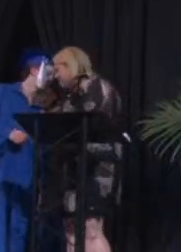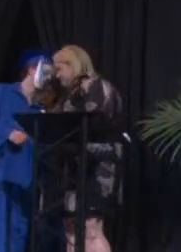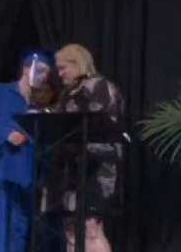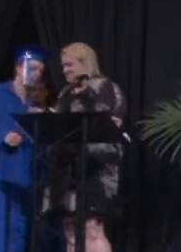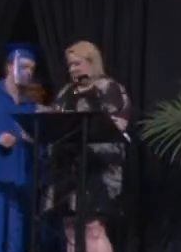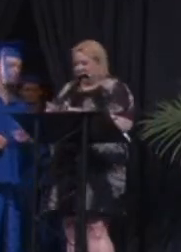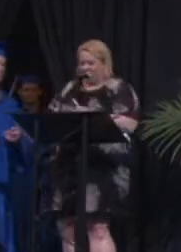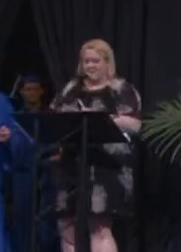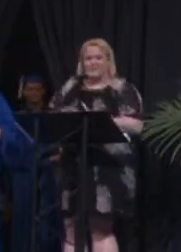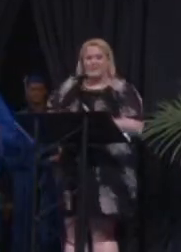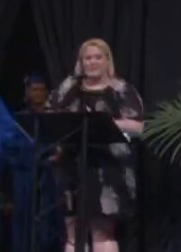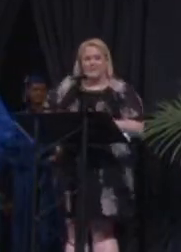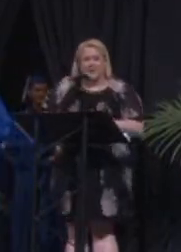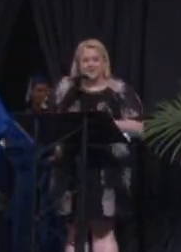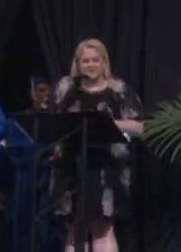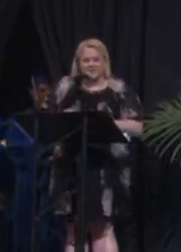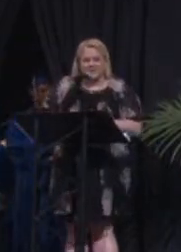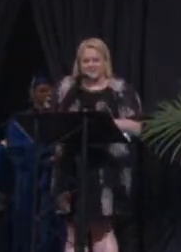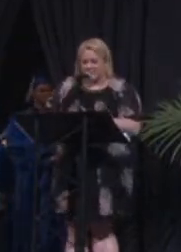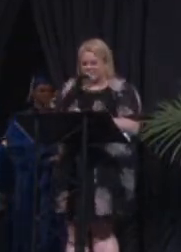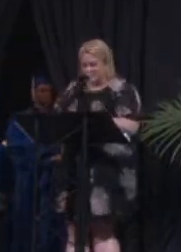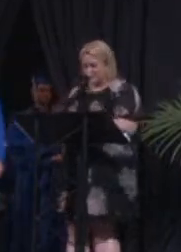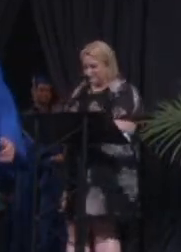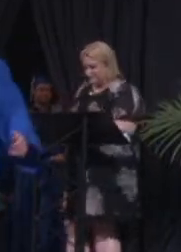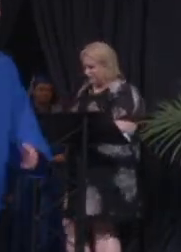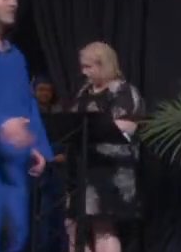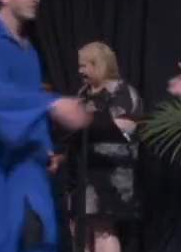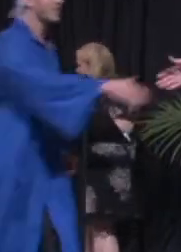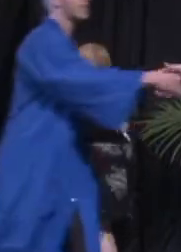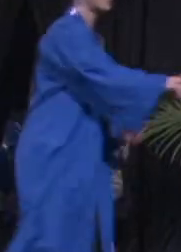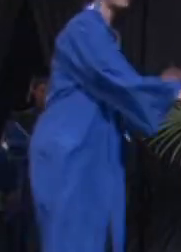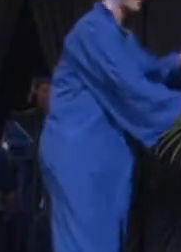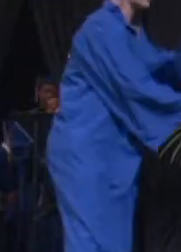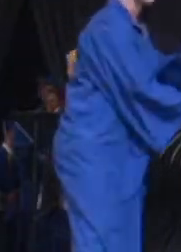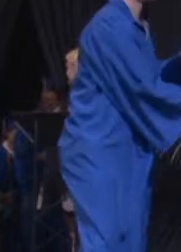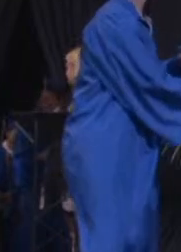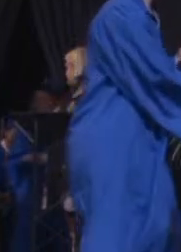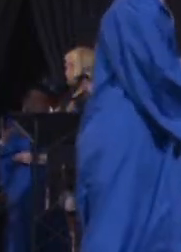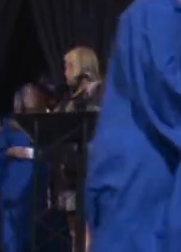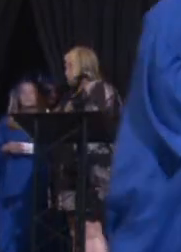Carson Richards. Carson Richards.